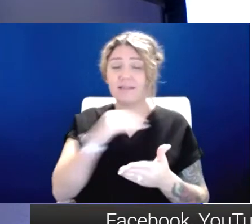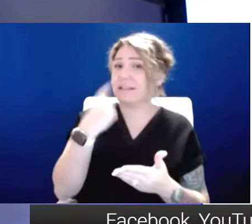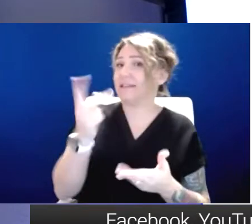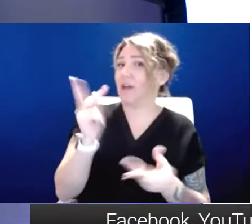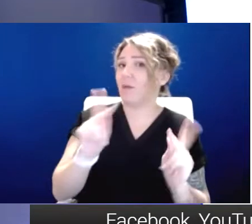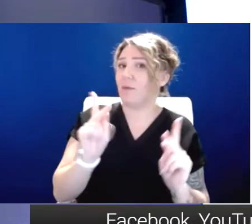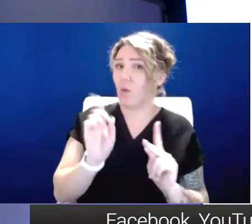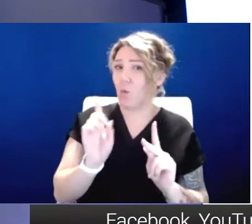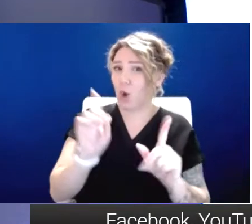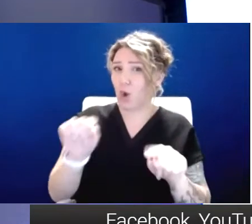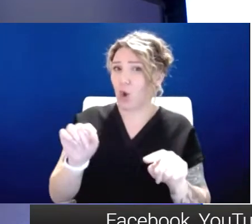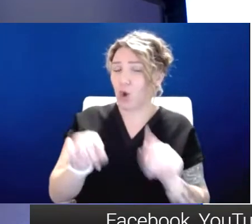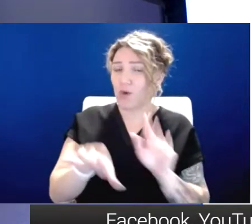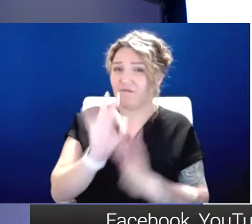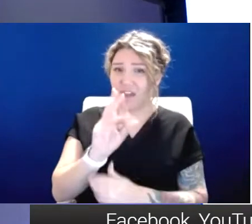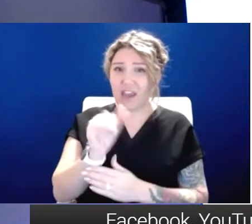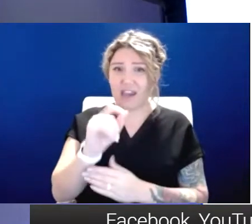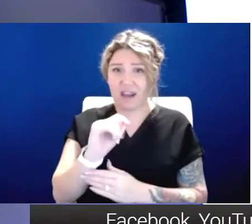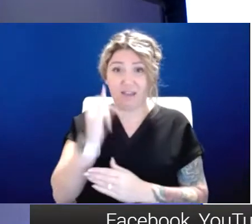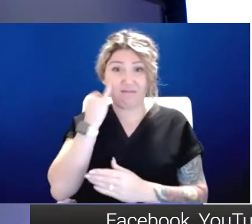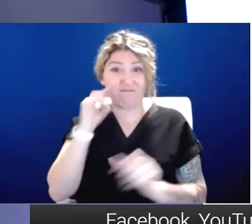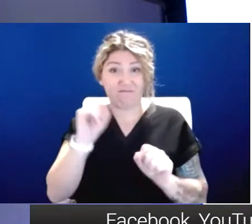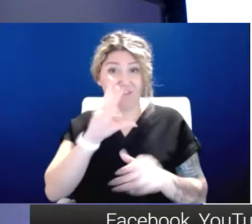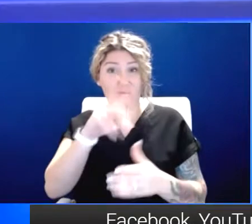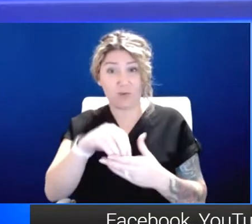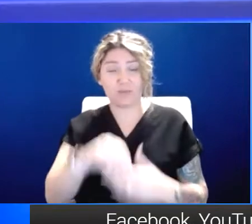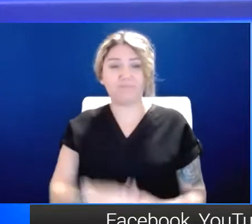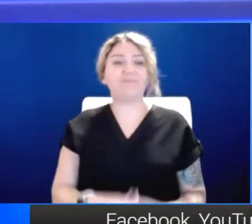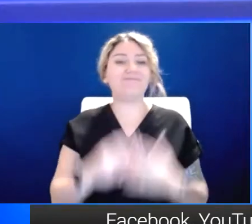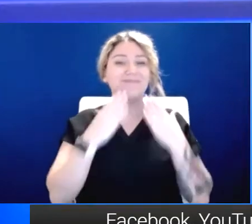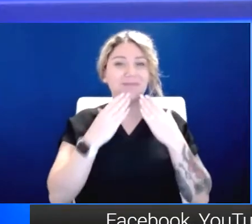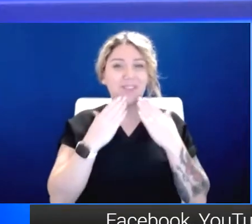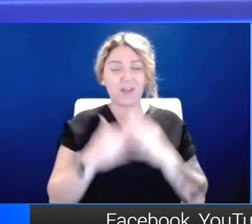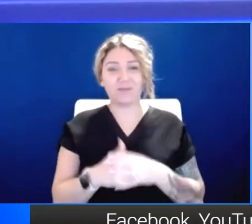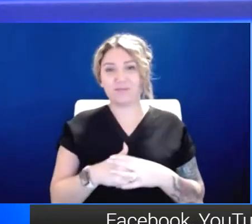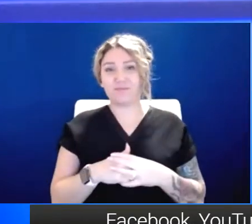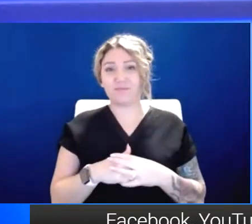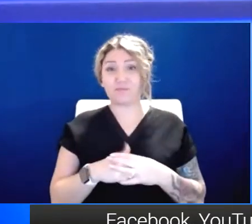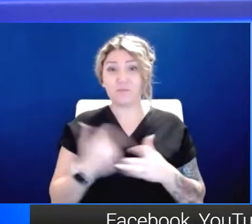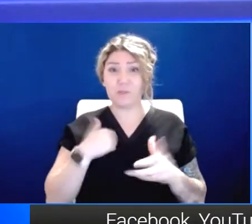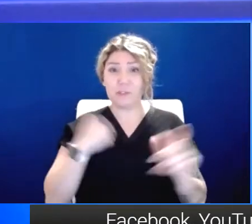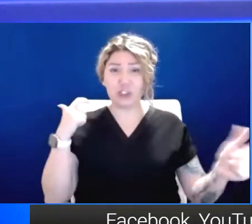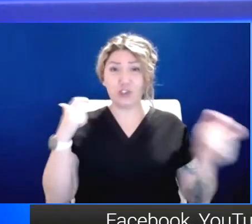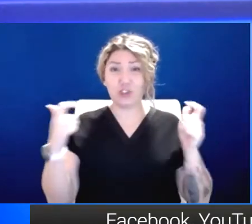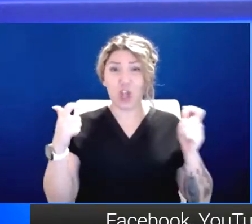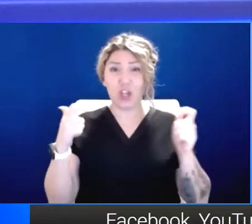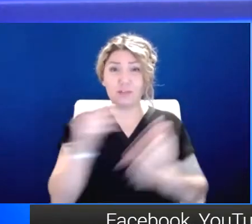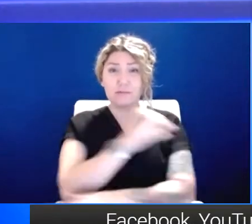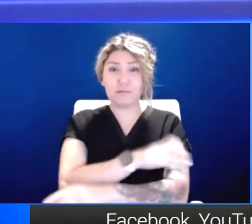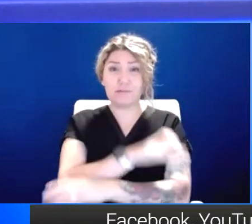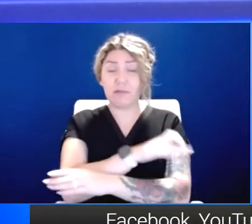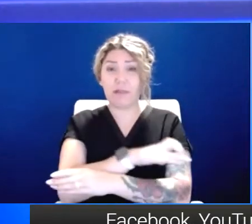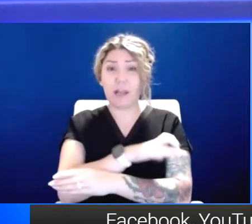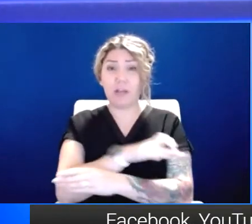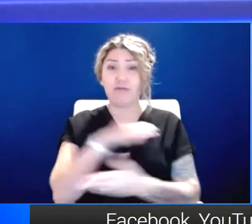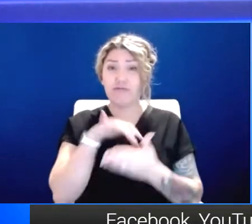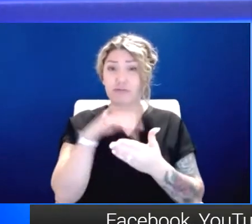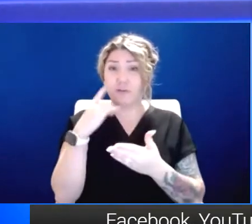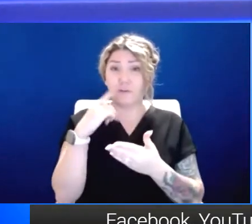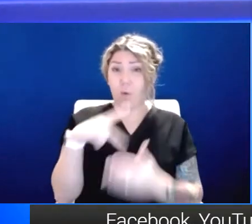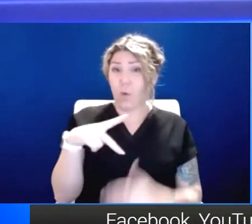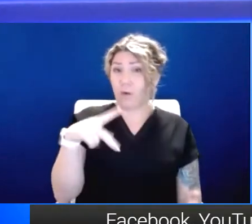find out if they might be able to participate. Thank you. So we are one of the largest clinical trials for Parkinson's disease in this